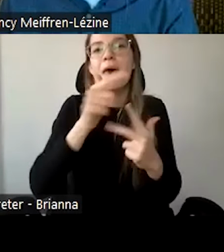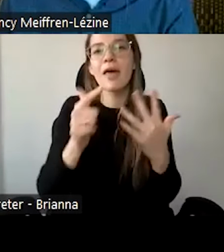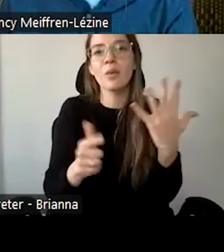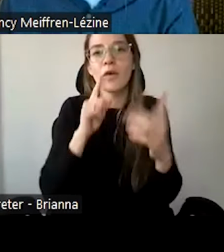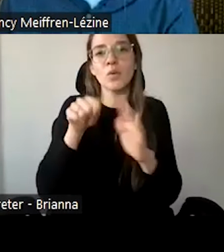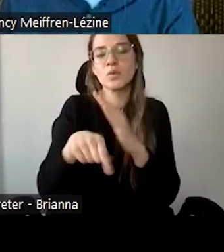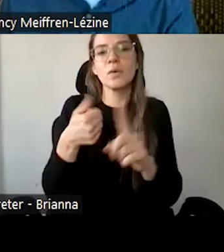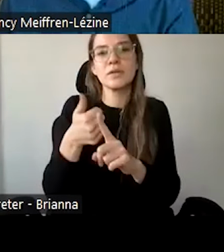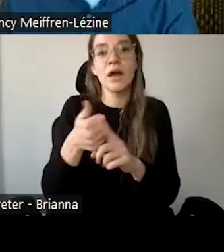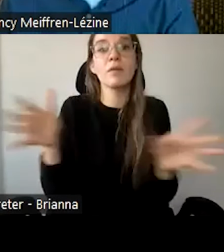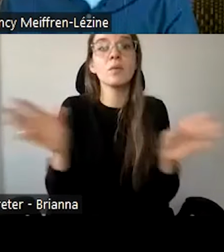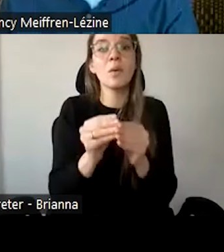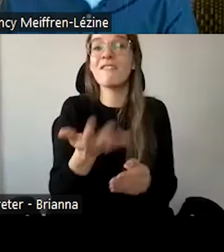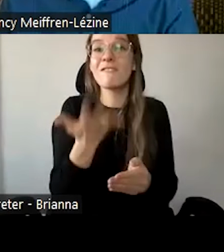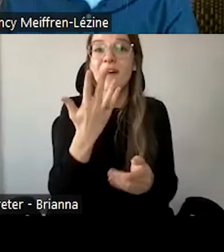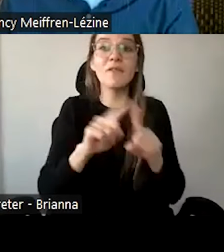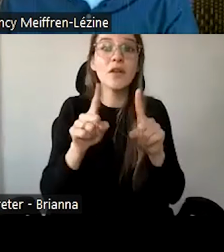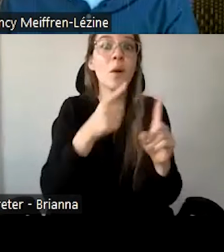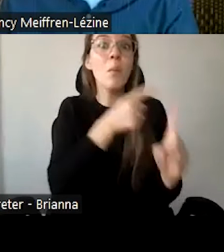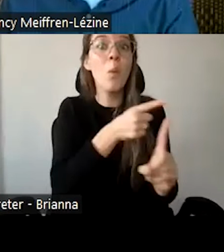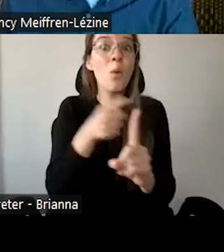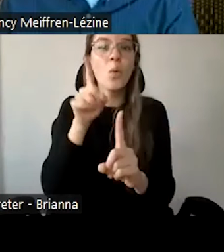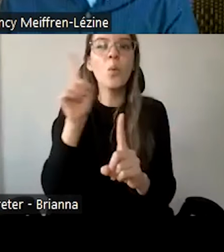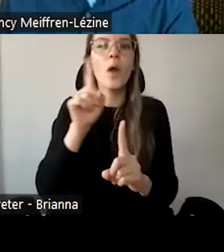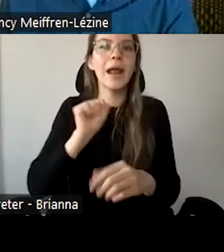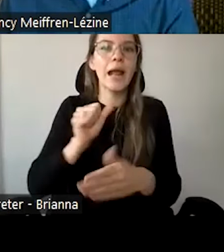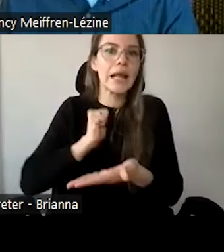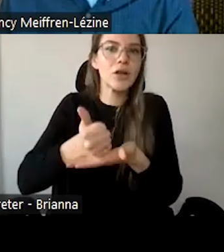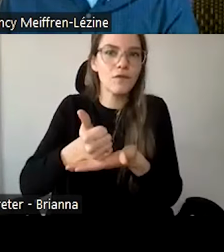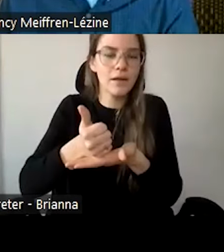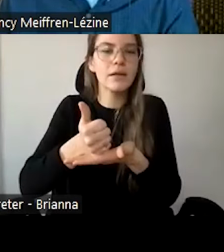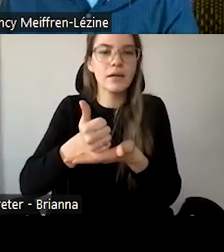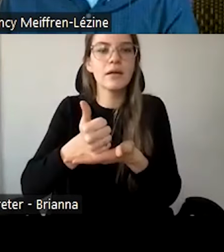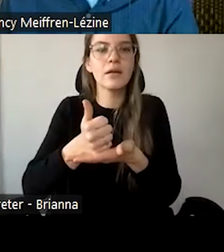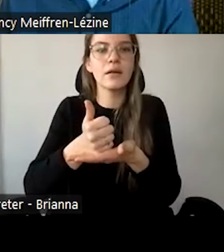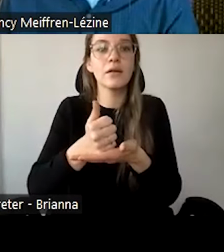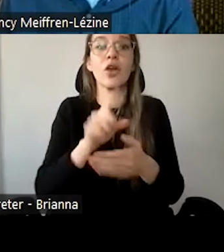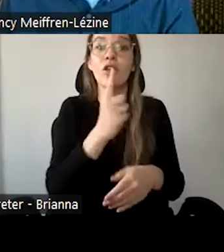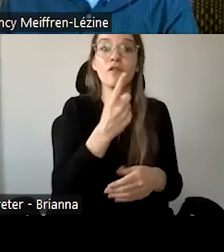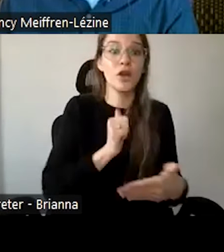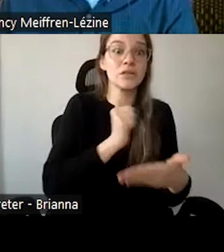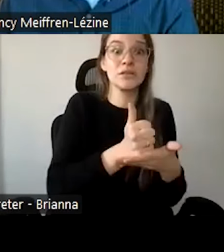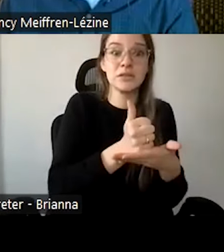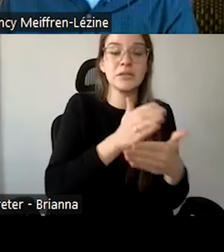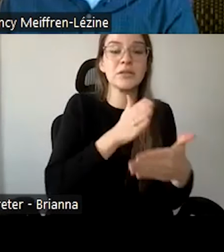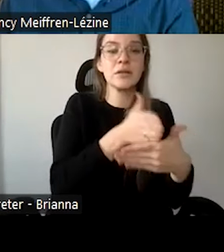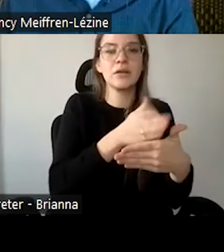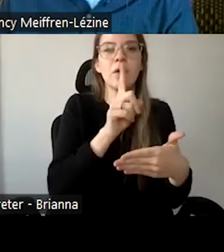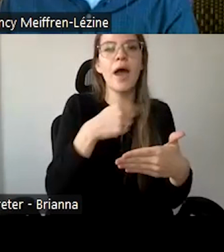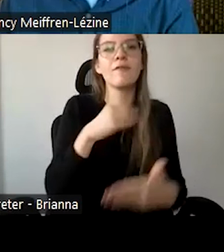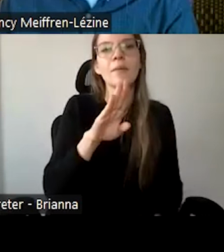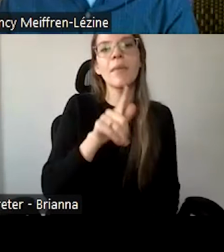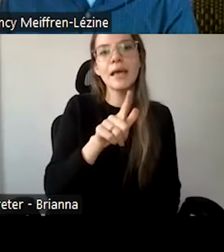being 5 intervention points in my perspective. One is when you have this kind of baseline